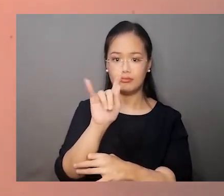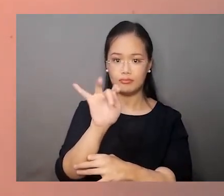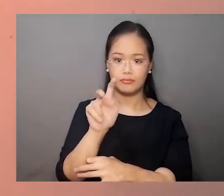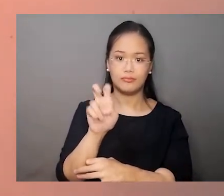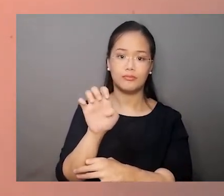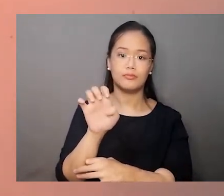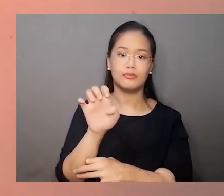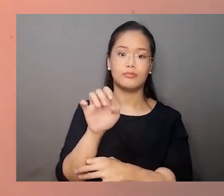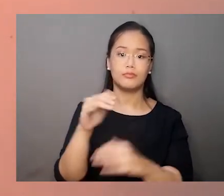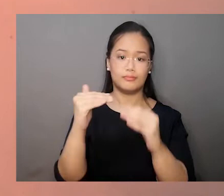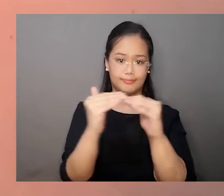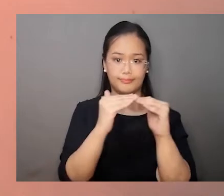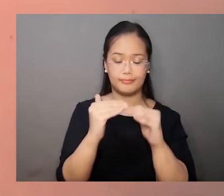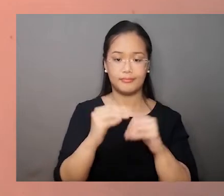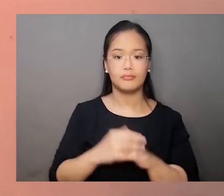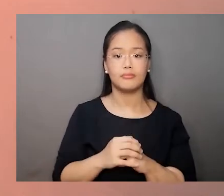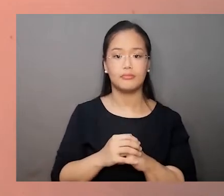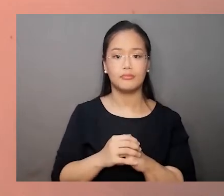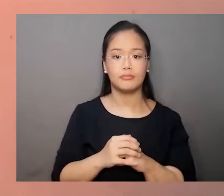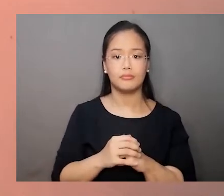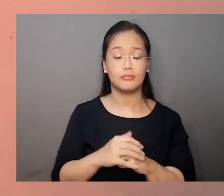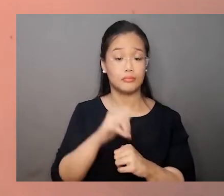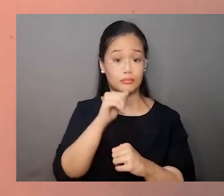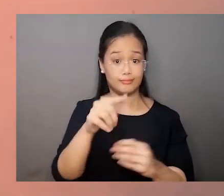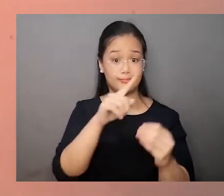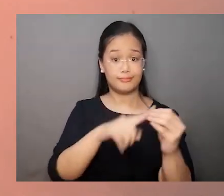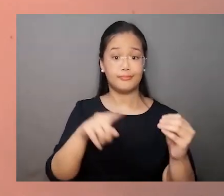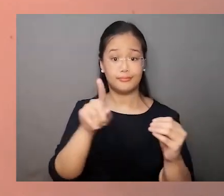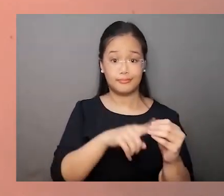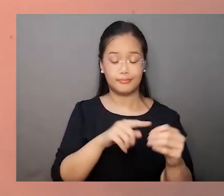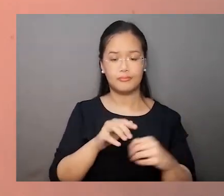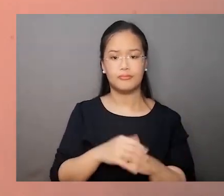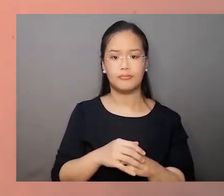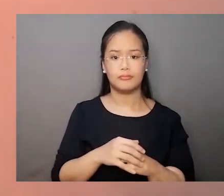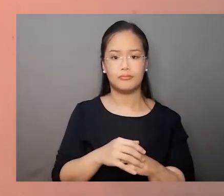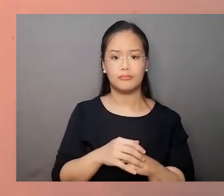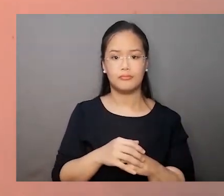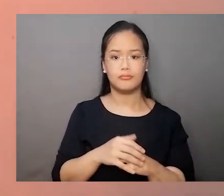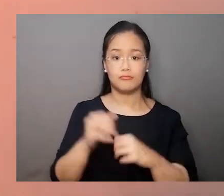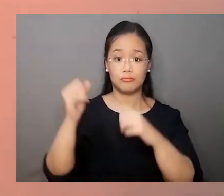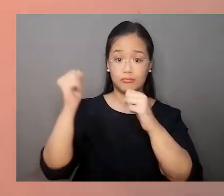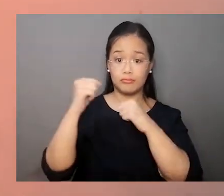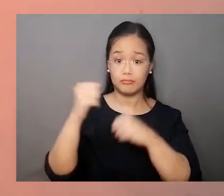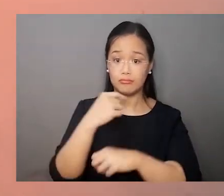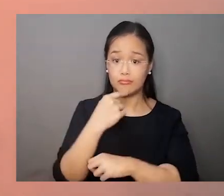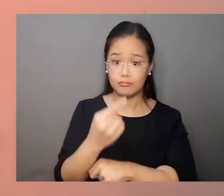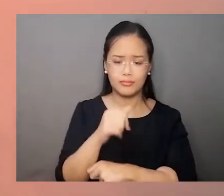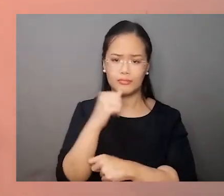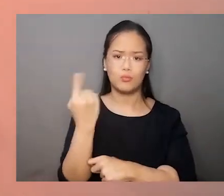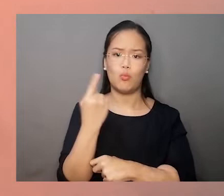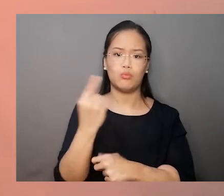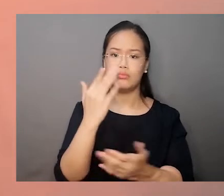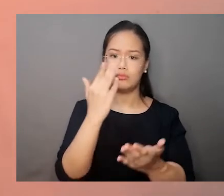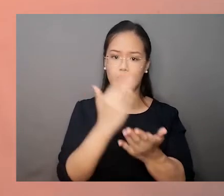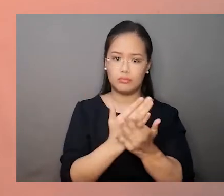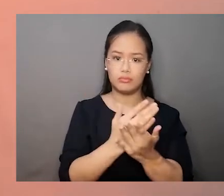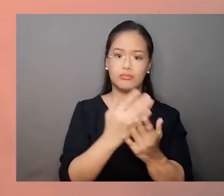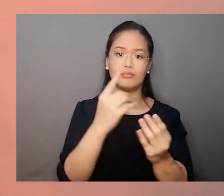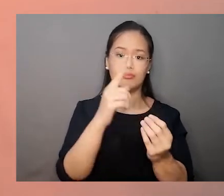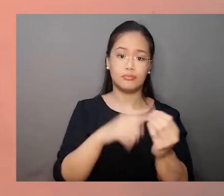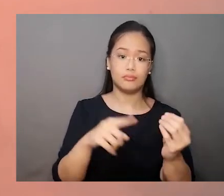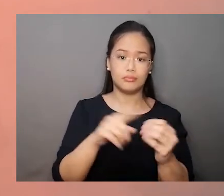Non-discrimination. The Convention not only prohibits sex-based discrimination, but expressly